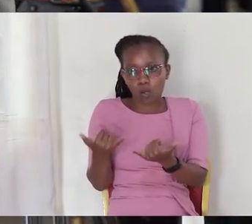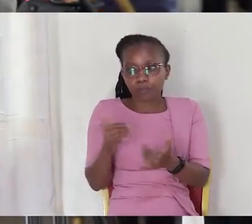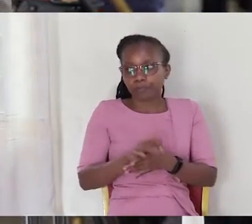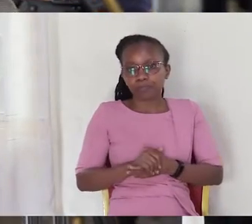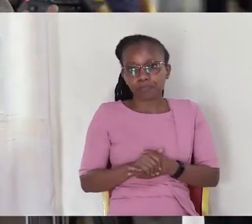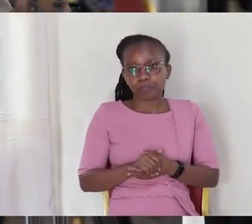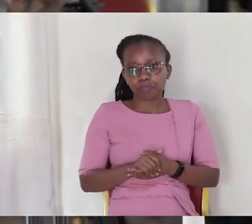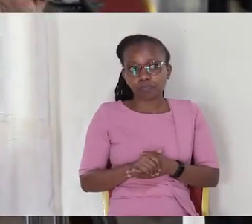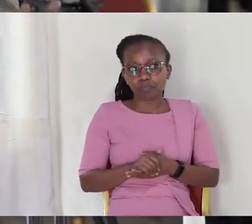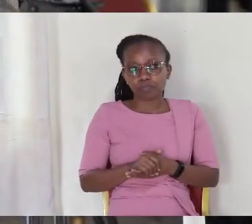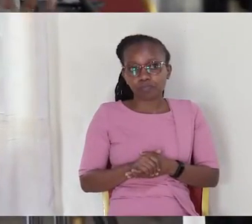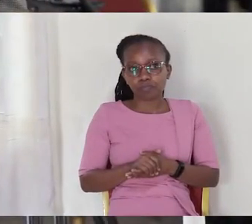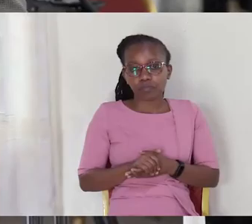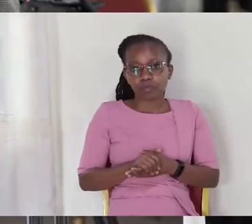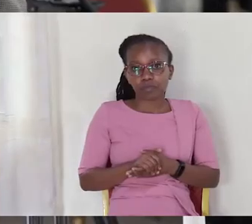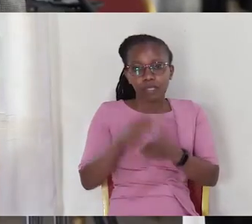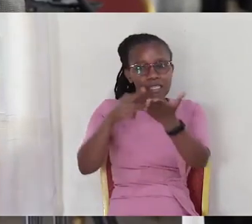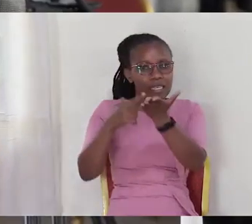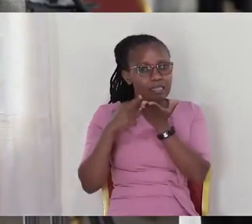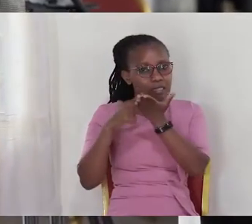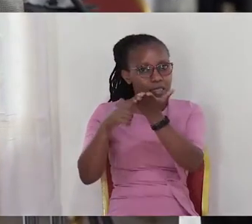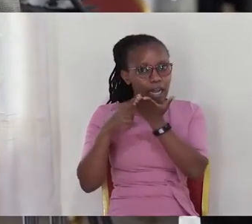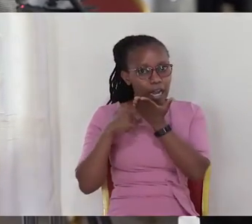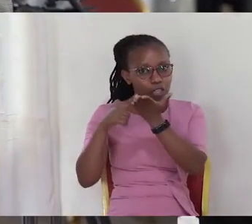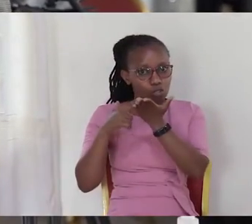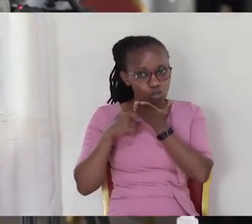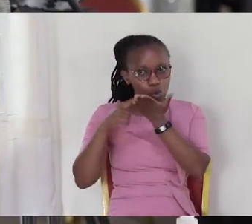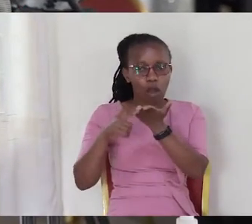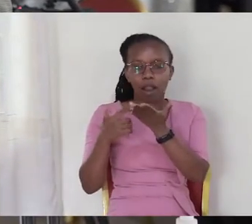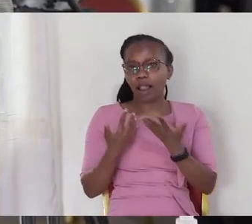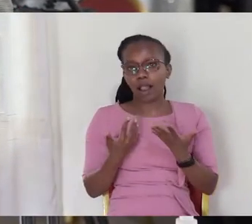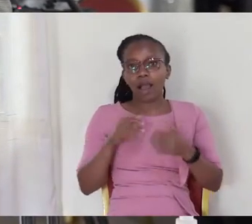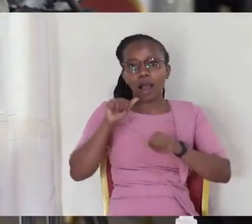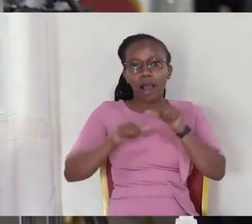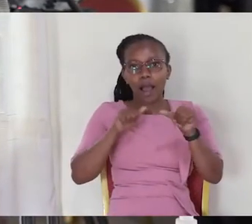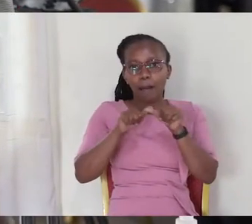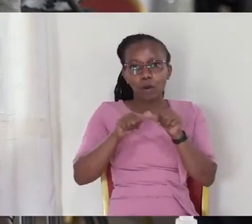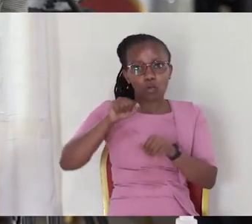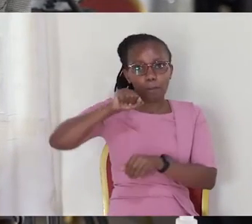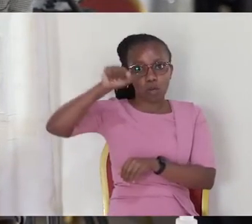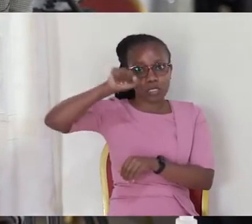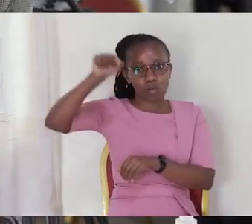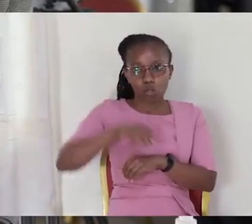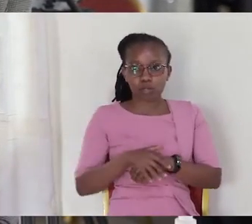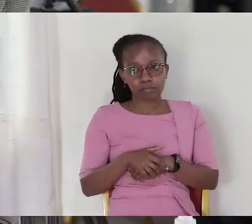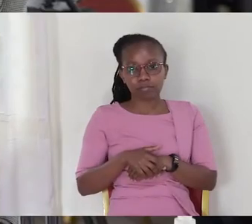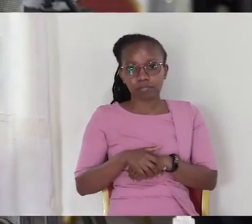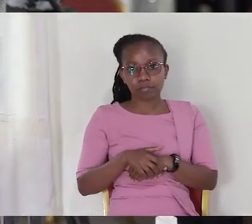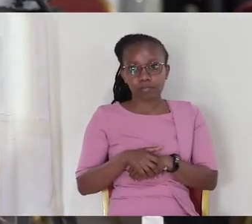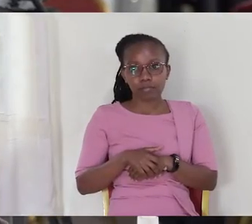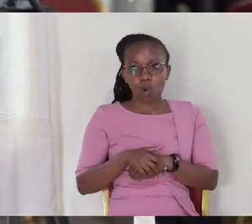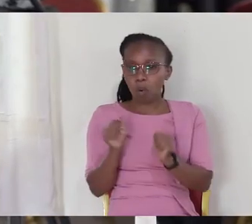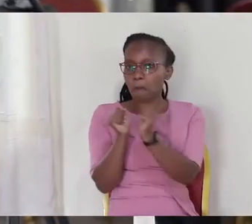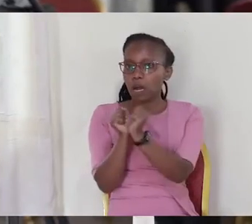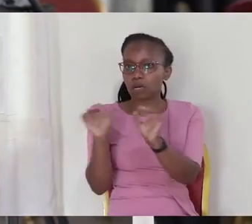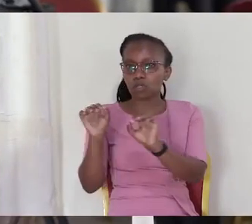So it's going to be a political conversation about political impunity, and also